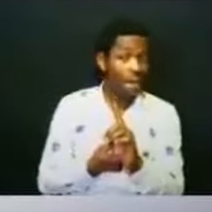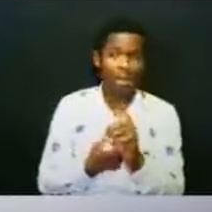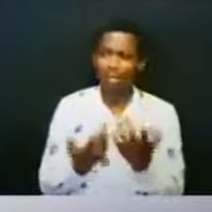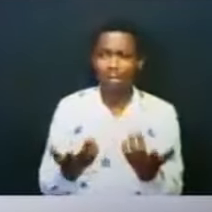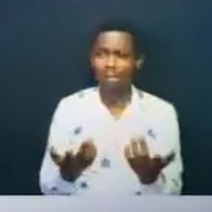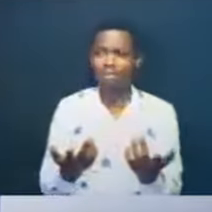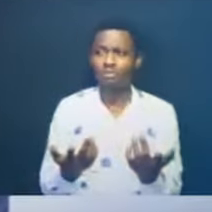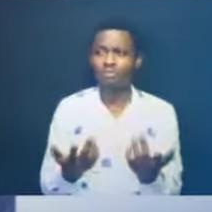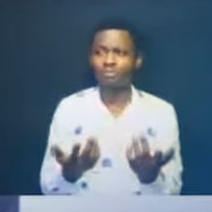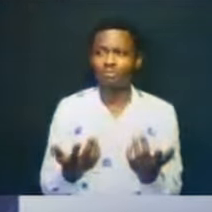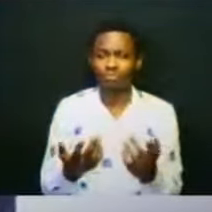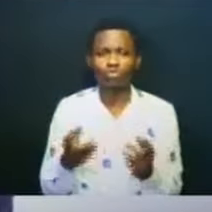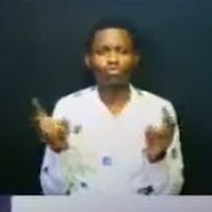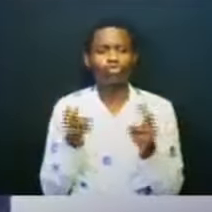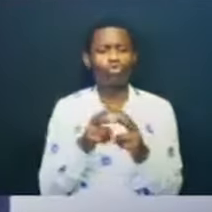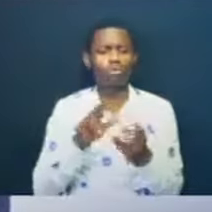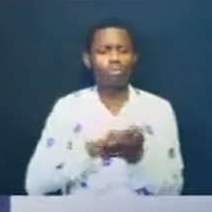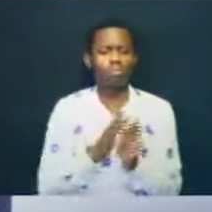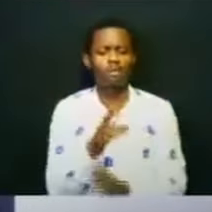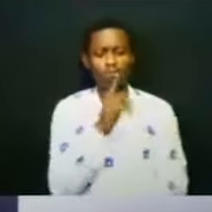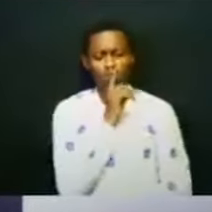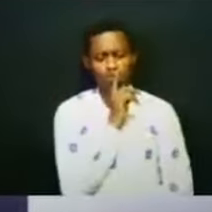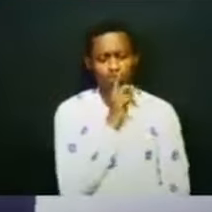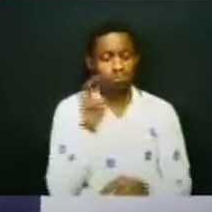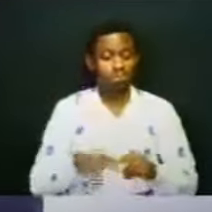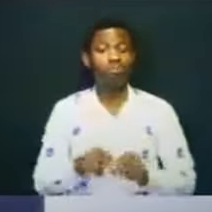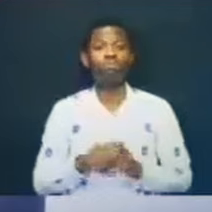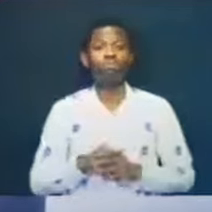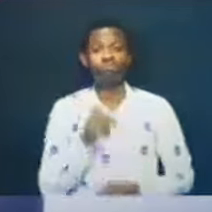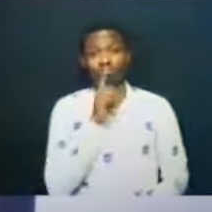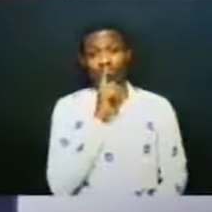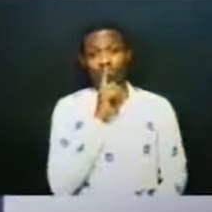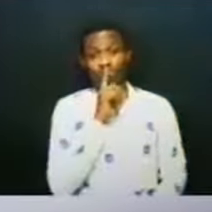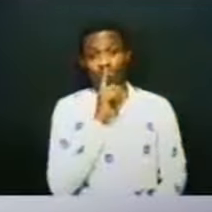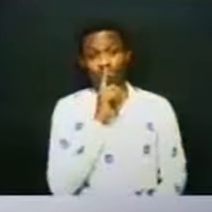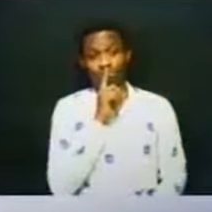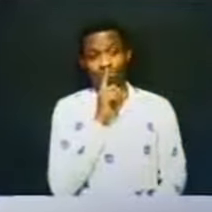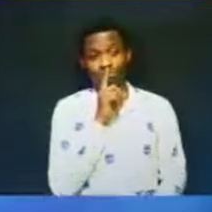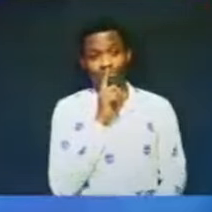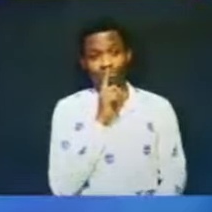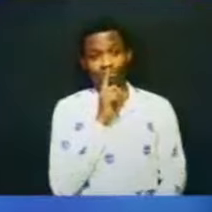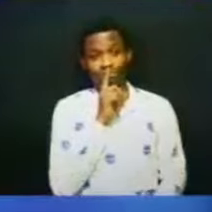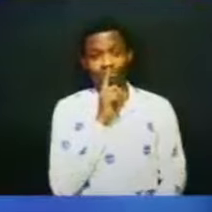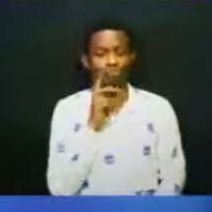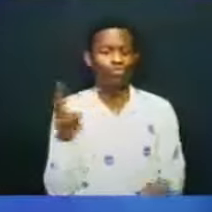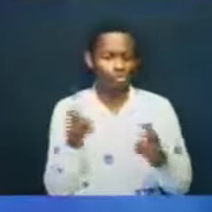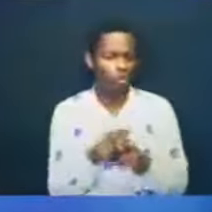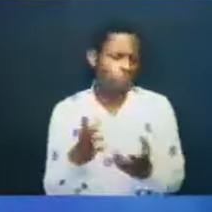I kept very quiet. At least he was giving me a picture of what I've